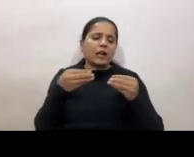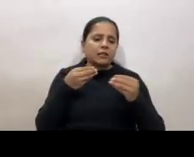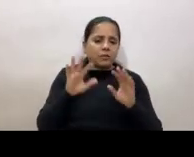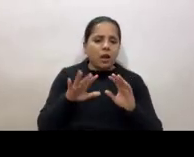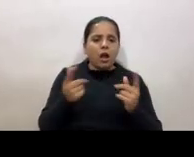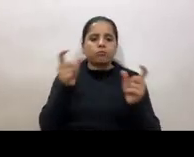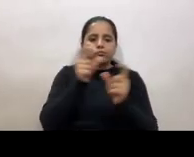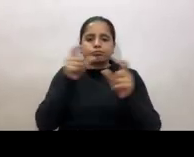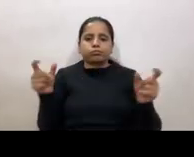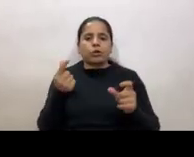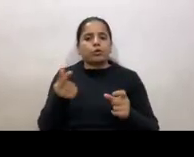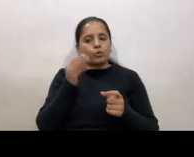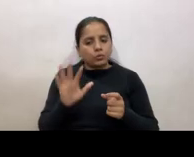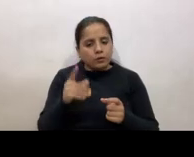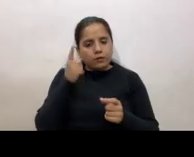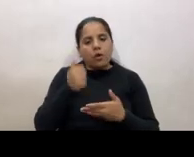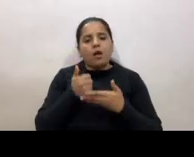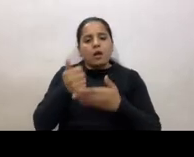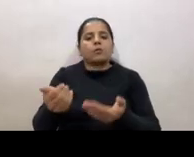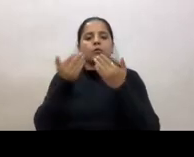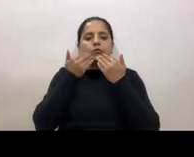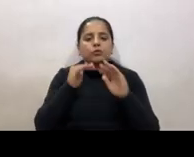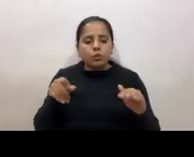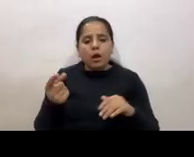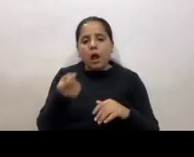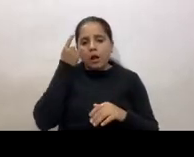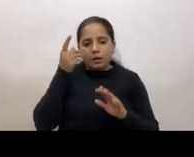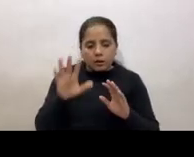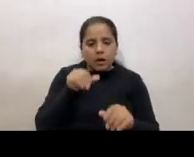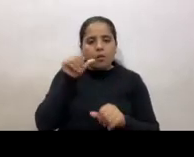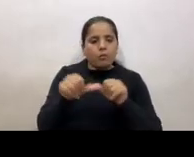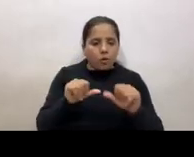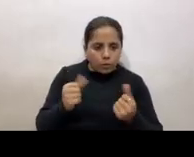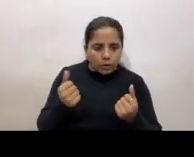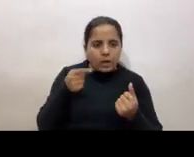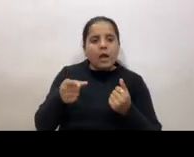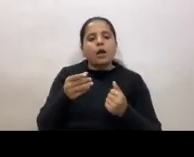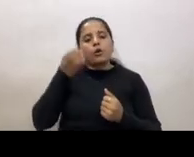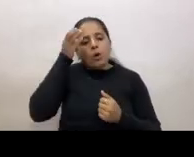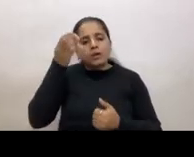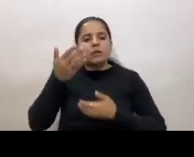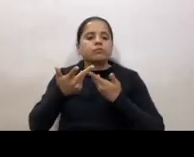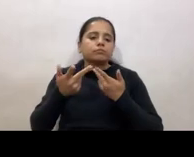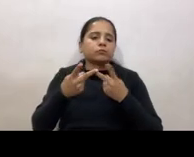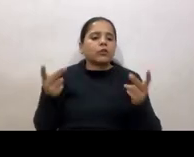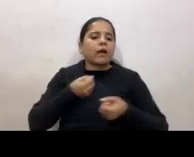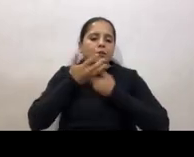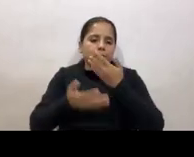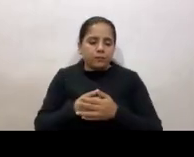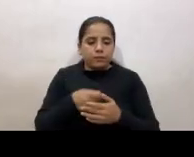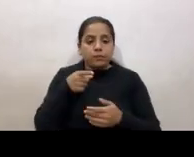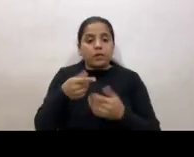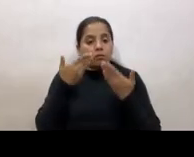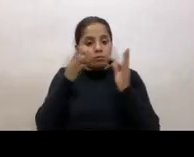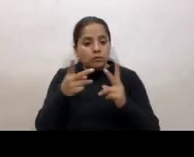and interchangeably to help students understand, process, and express concepts. It